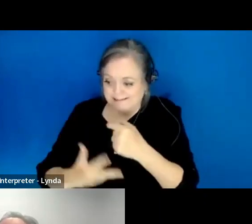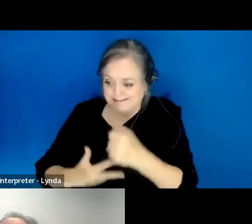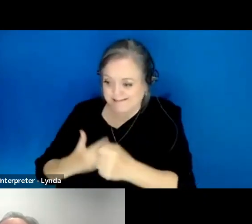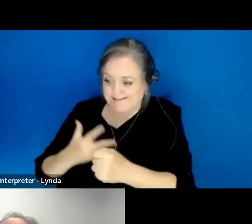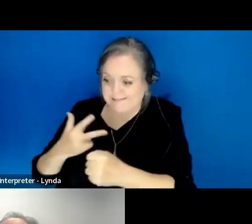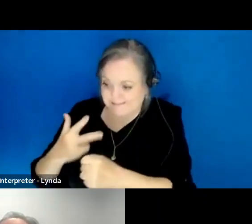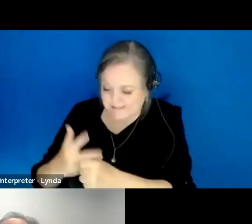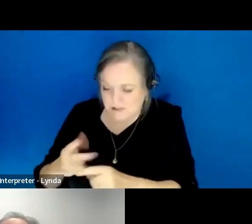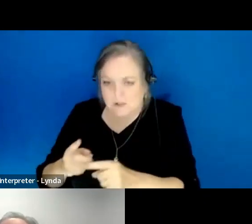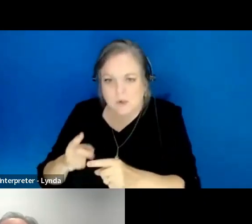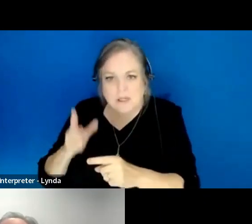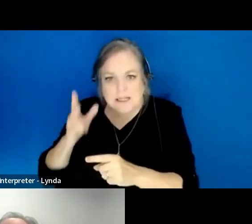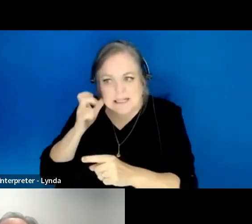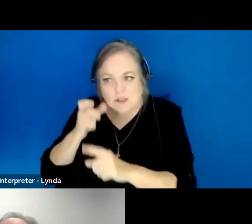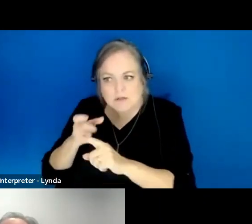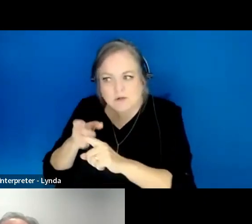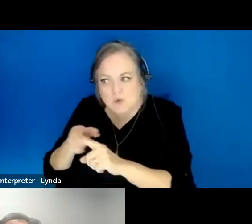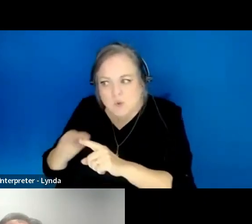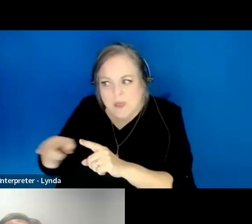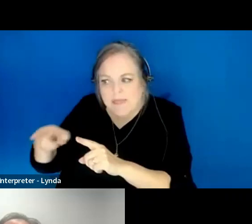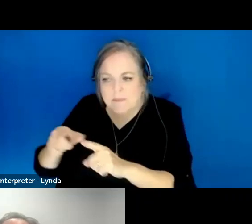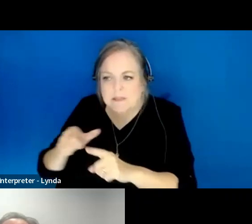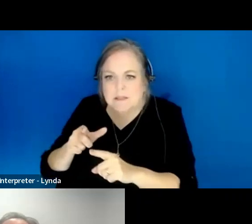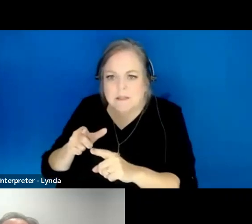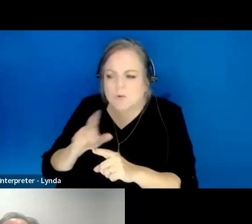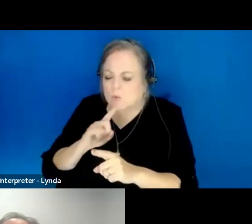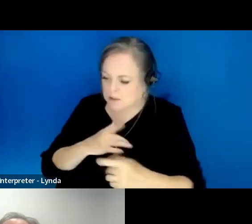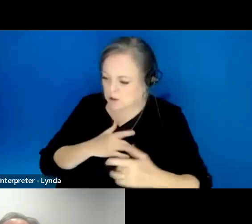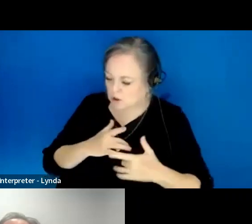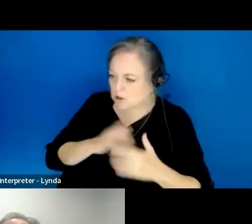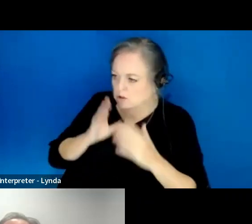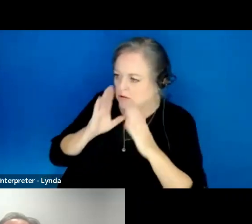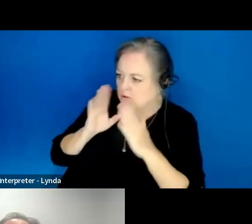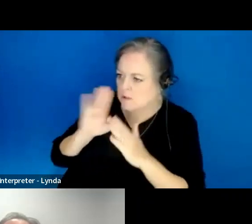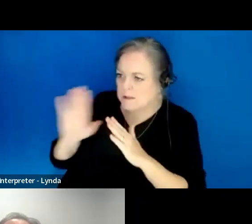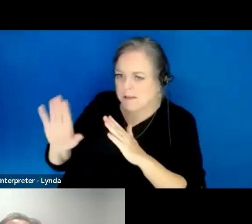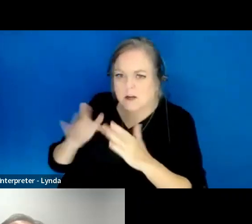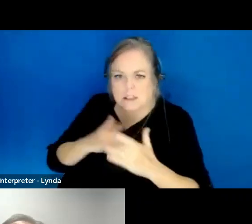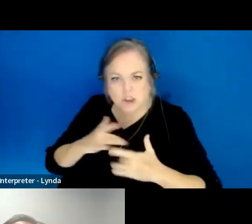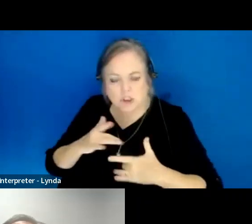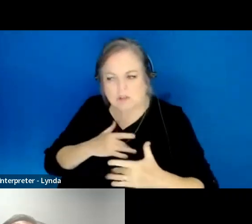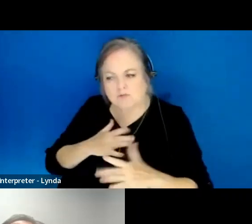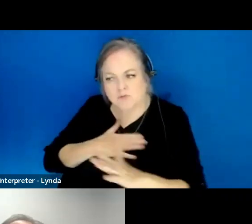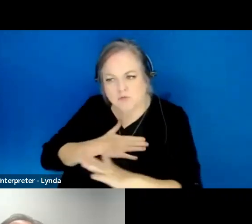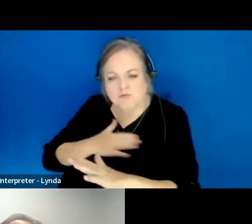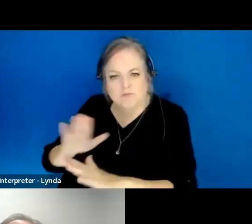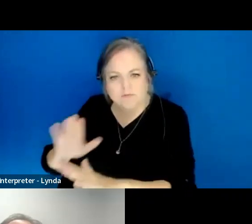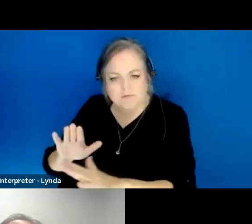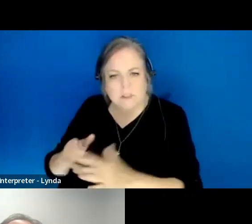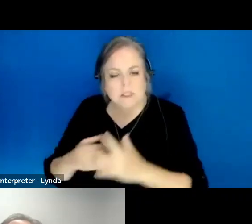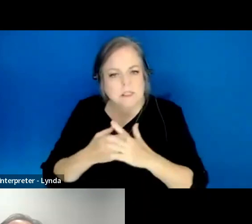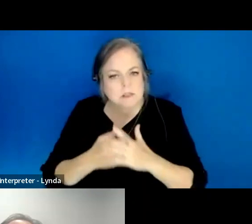to listen to them, not hear, but truly listen to their concerns from a place of empathy and